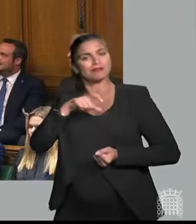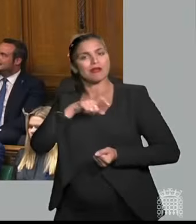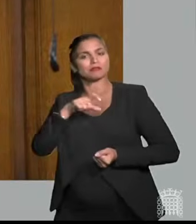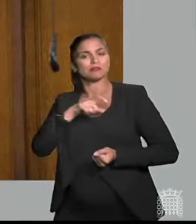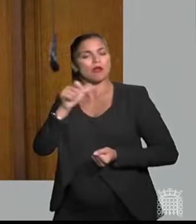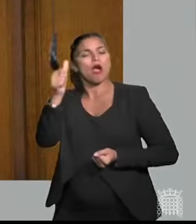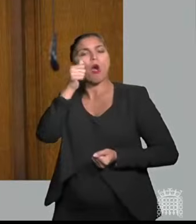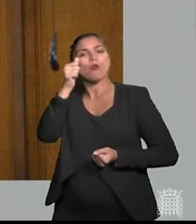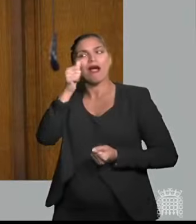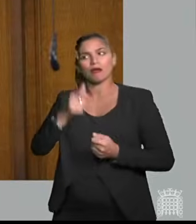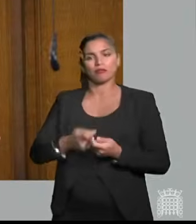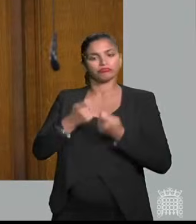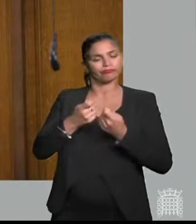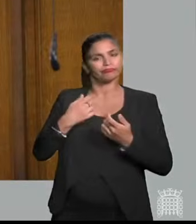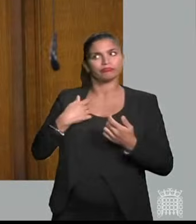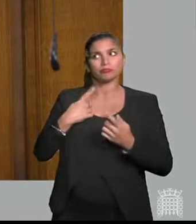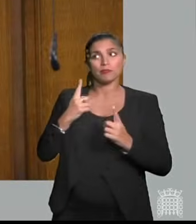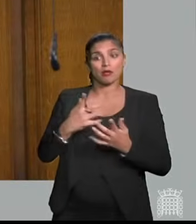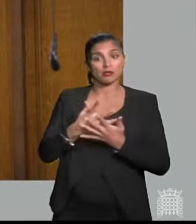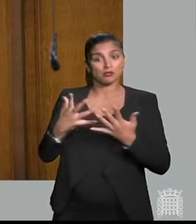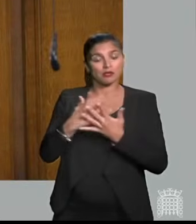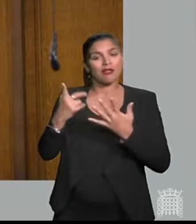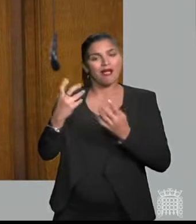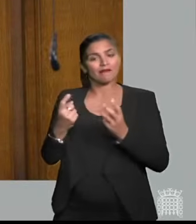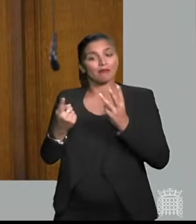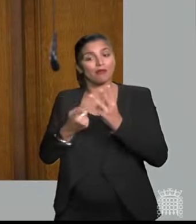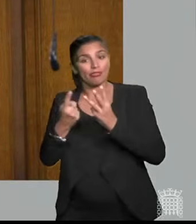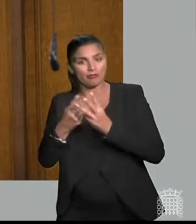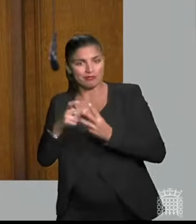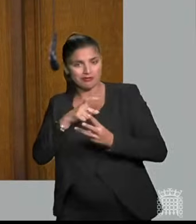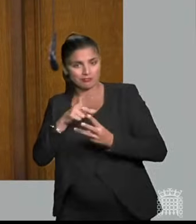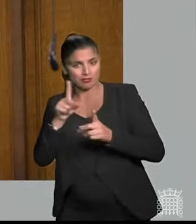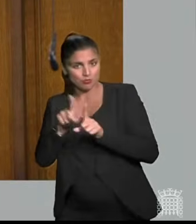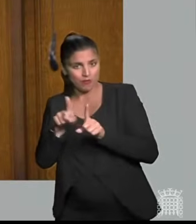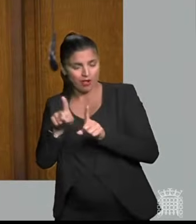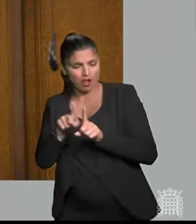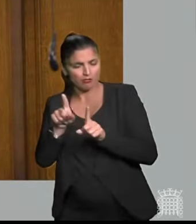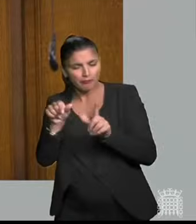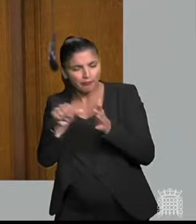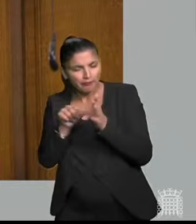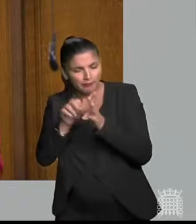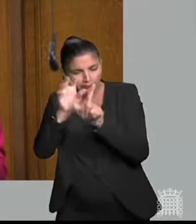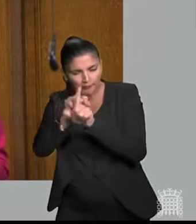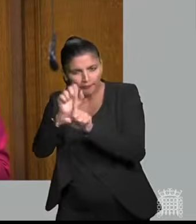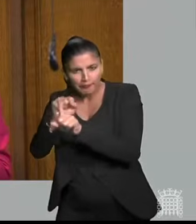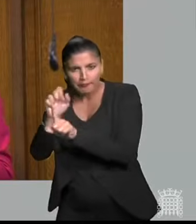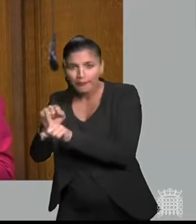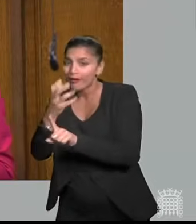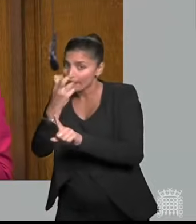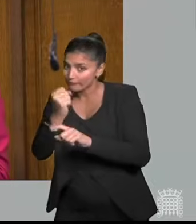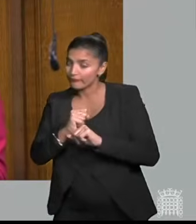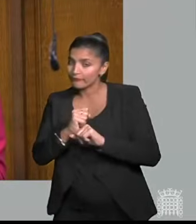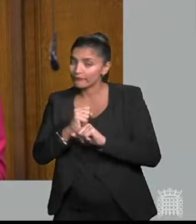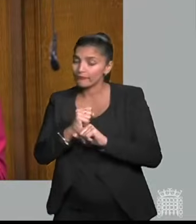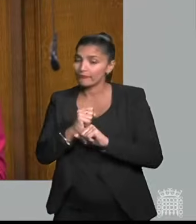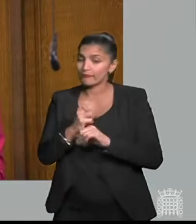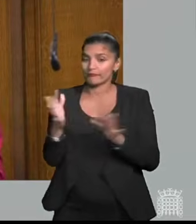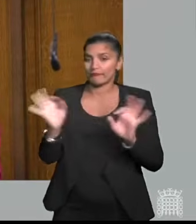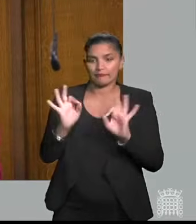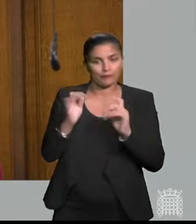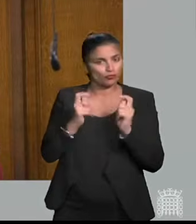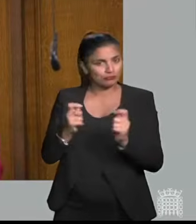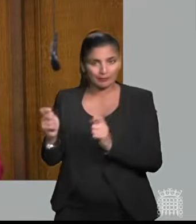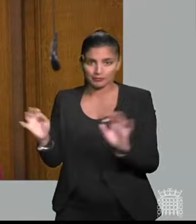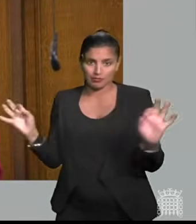those with breast cancer are diagnosed with lobular cancer, a little-known strain that's harder to detect, has worse outcomes and no dedicated